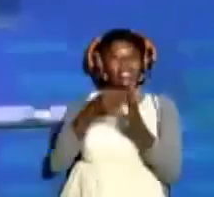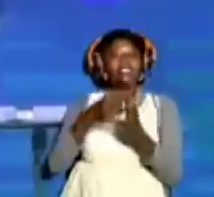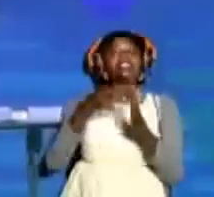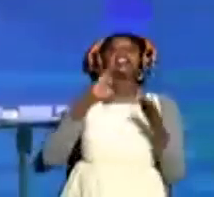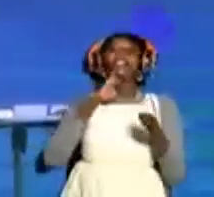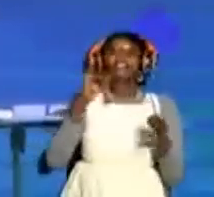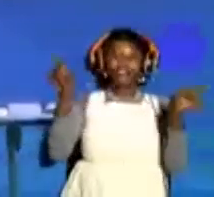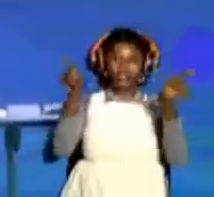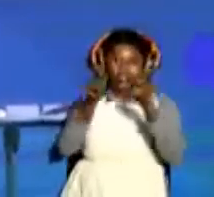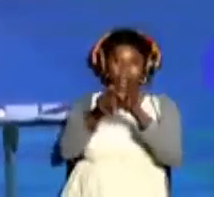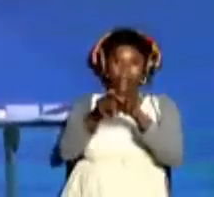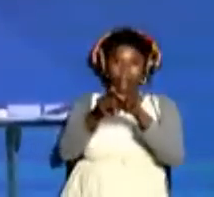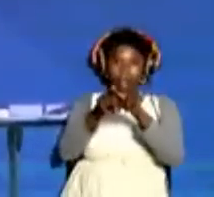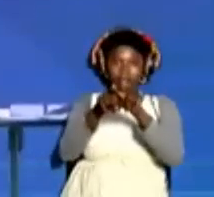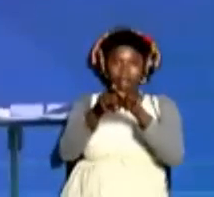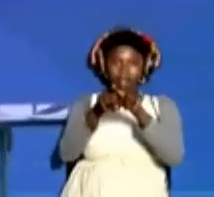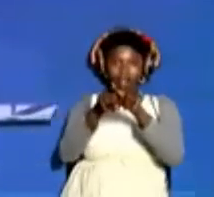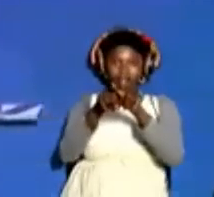seal.